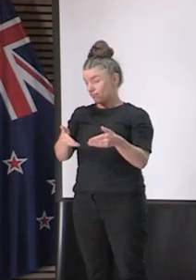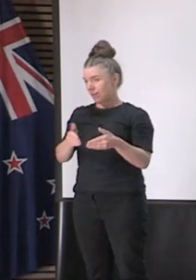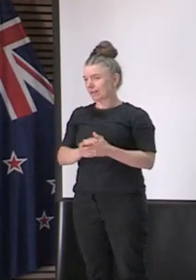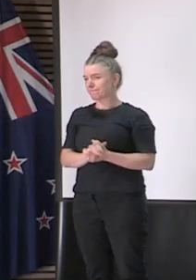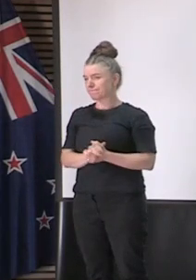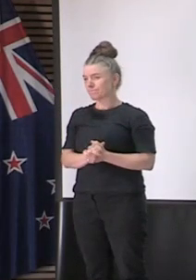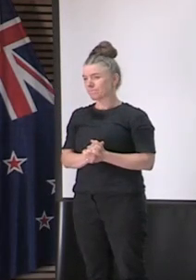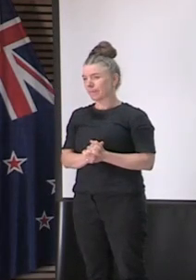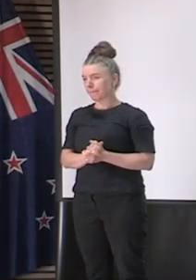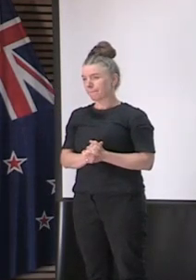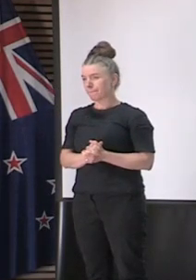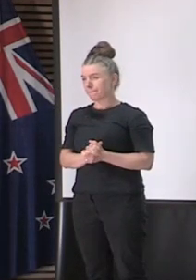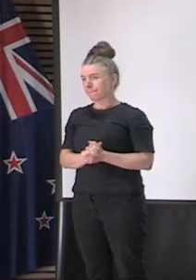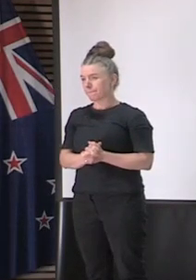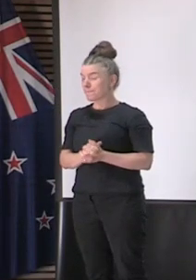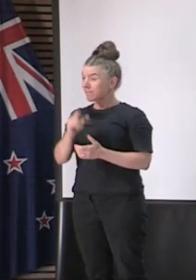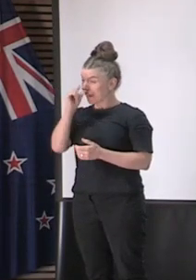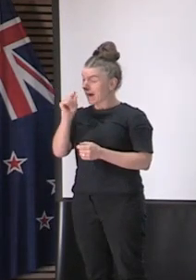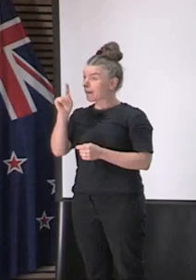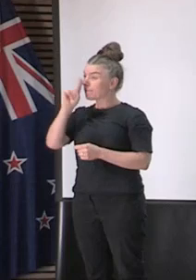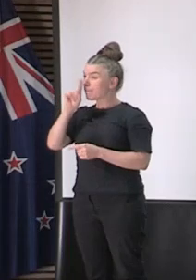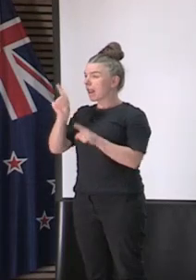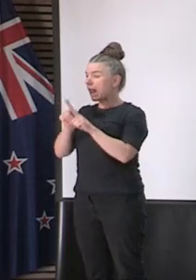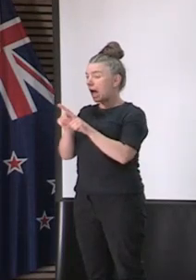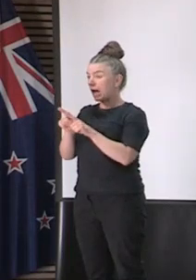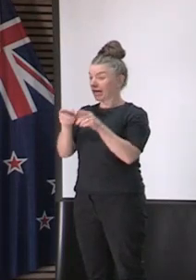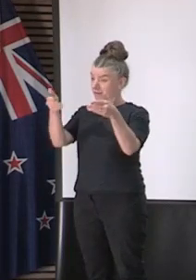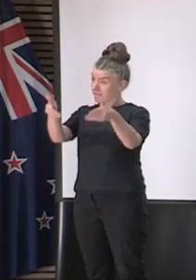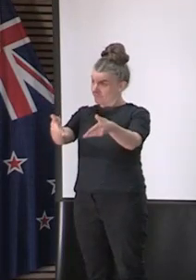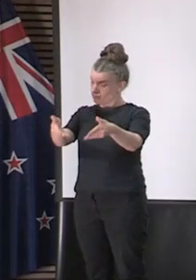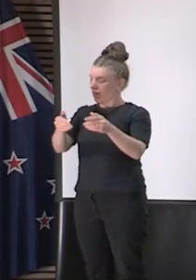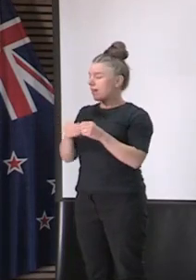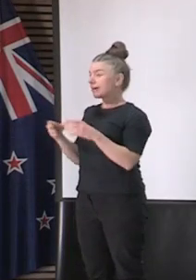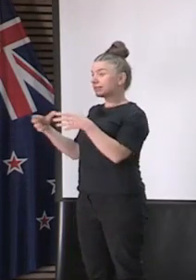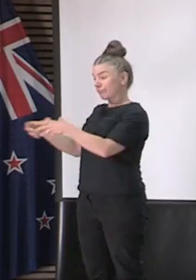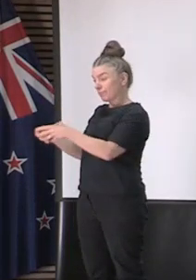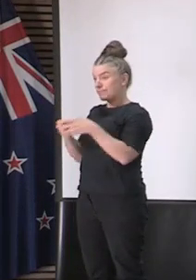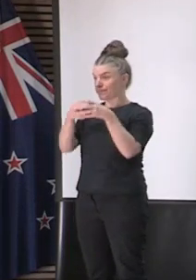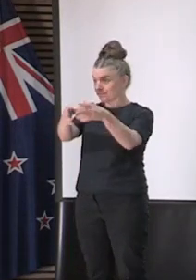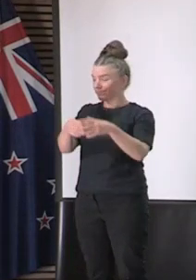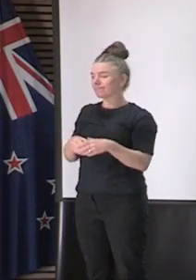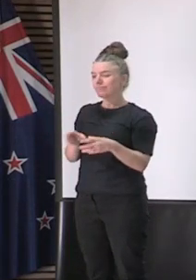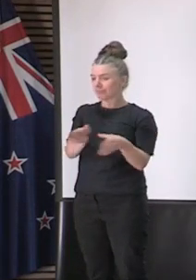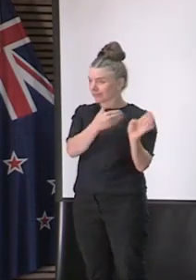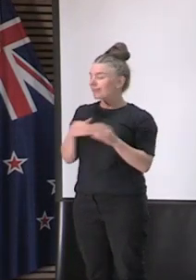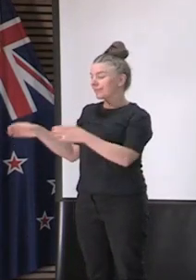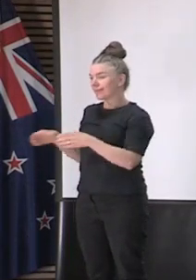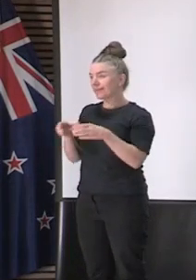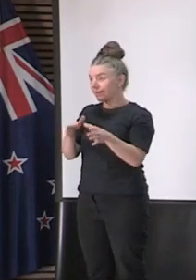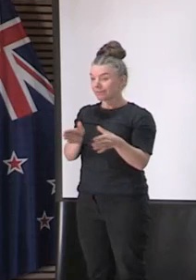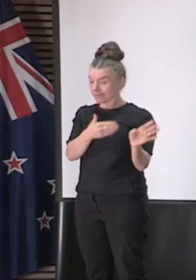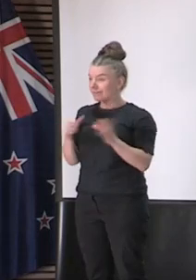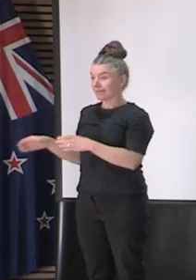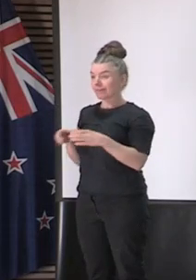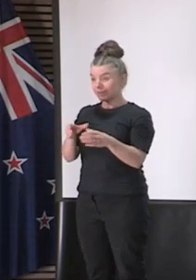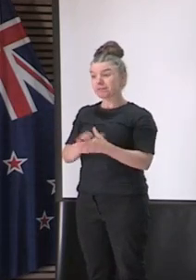to pay their respects as long as there's only 10 people there at any given time? Yeah, so if we have 10 people sitting with 10 groups of 10, then